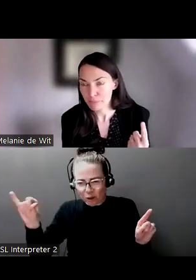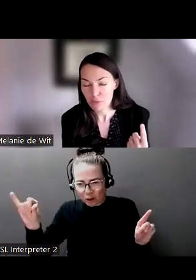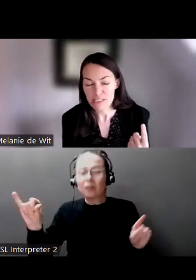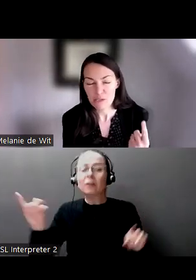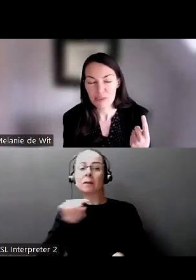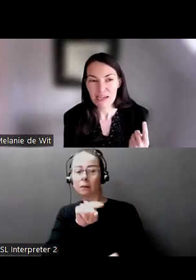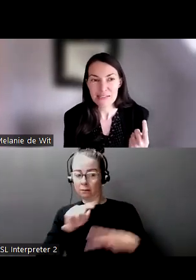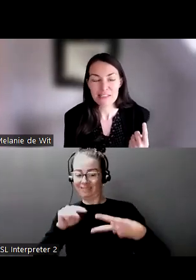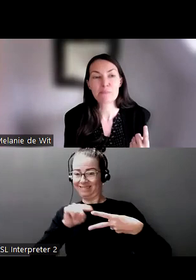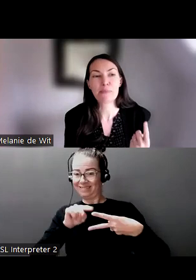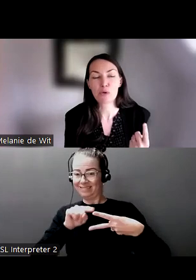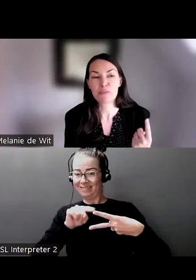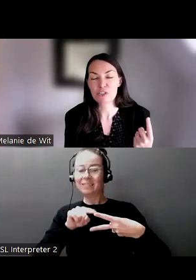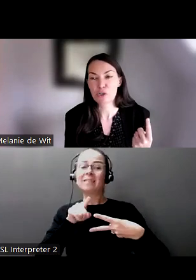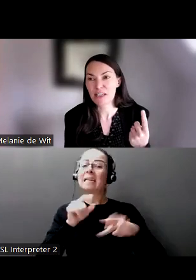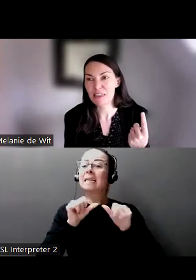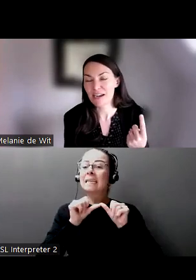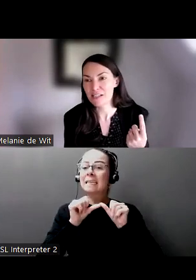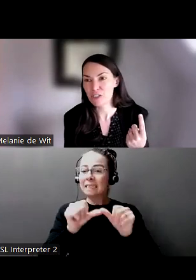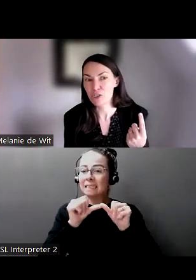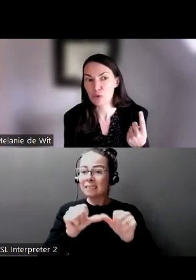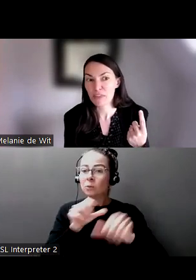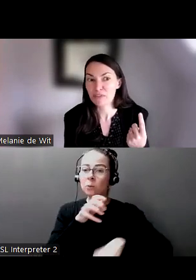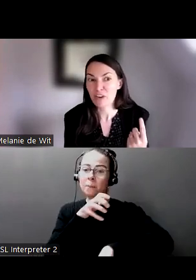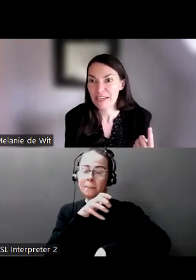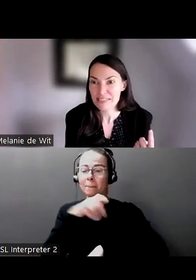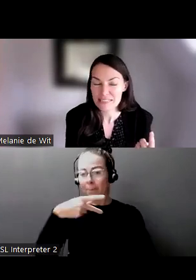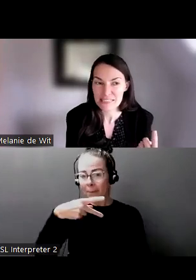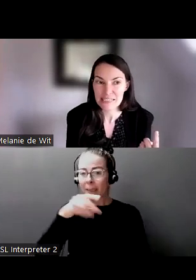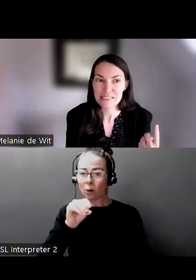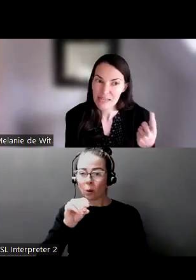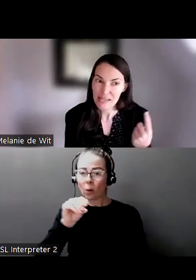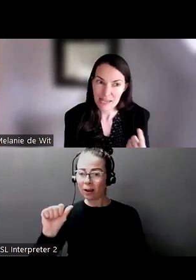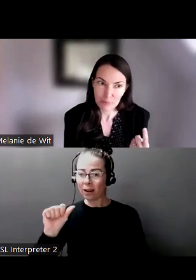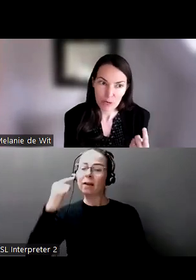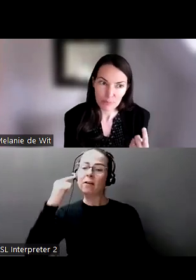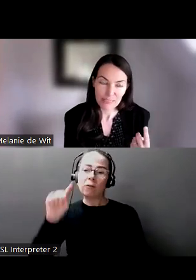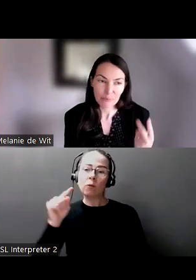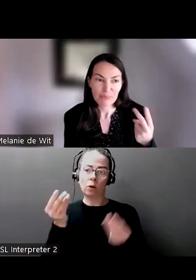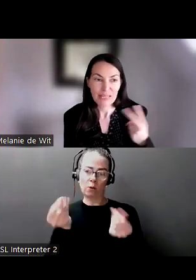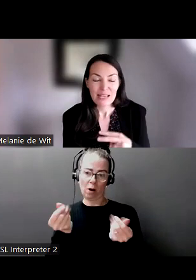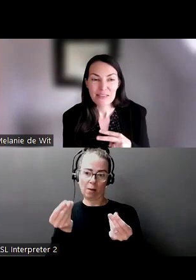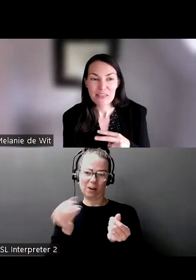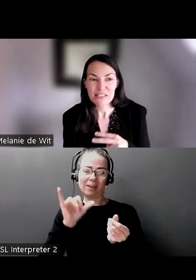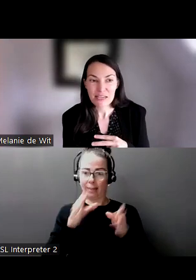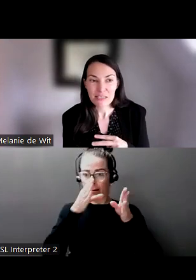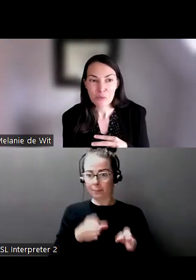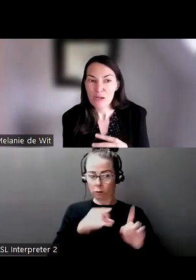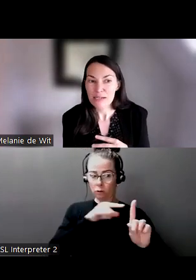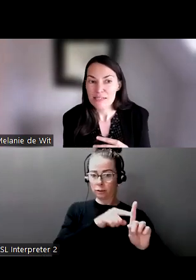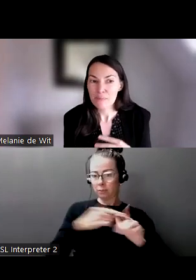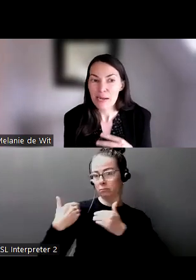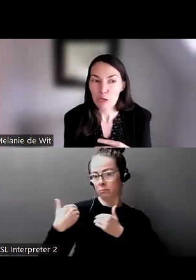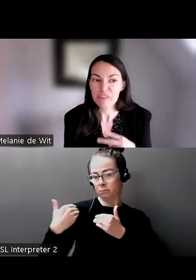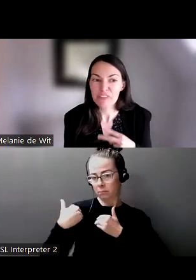property. Okay, so that is the power of attorney that has to do with finances and property. And then the second